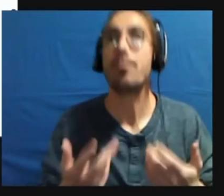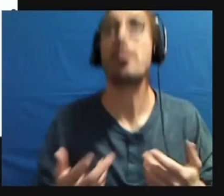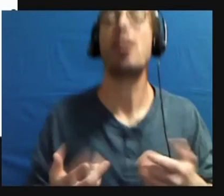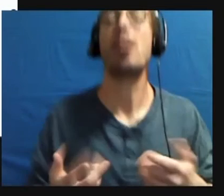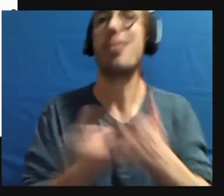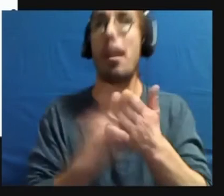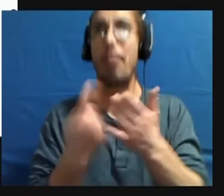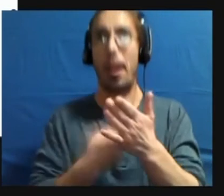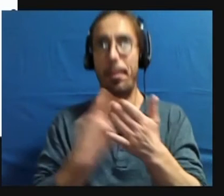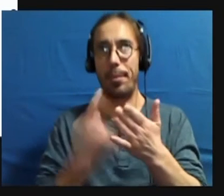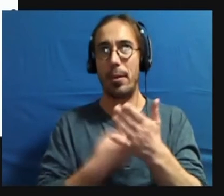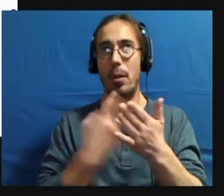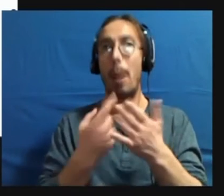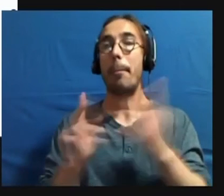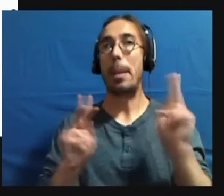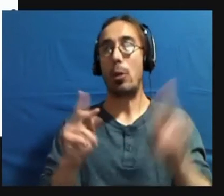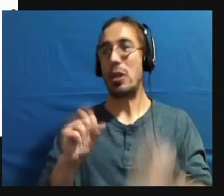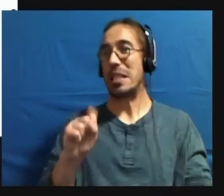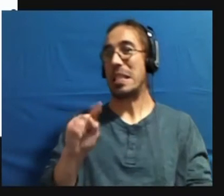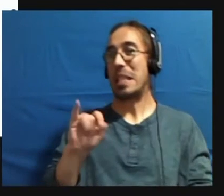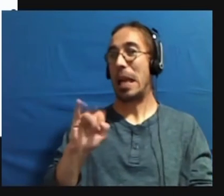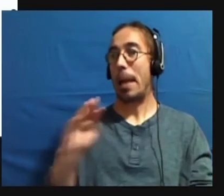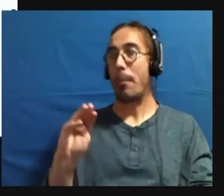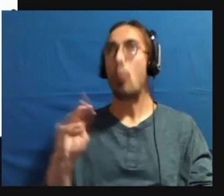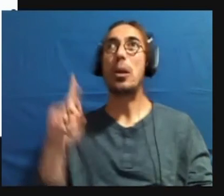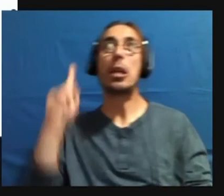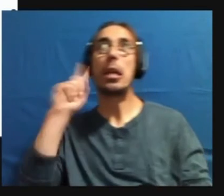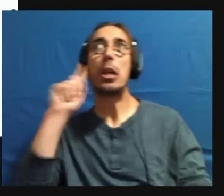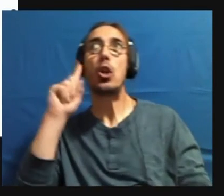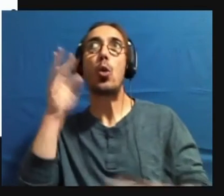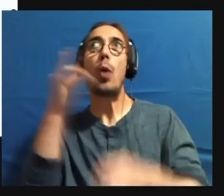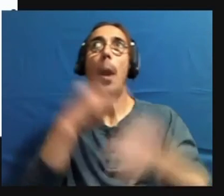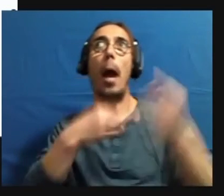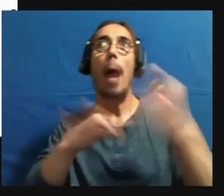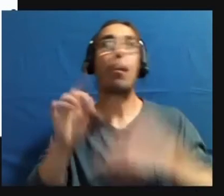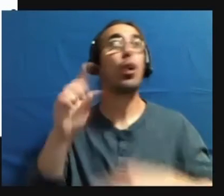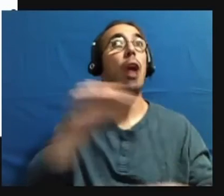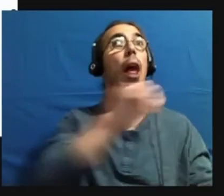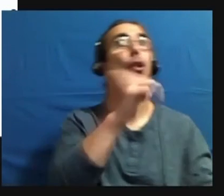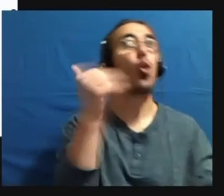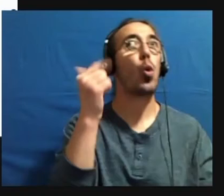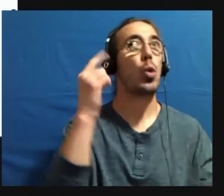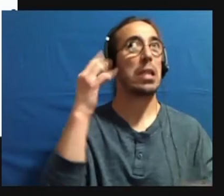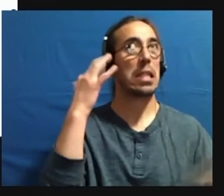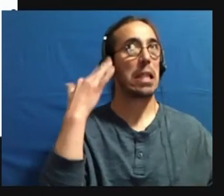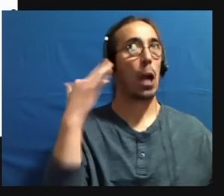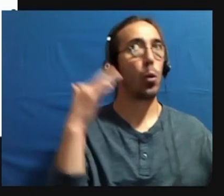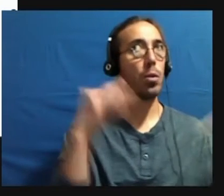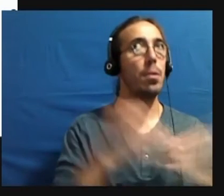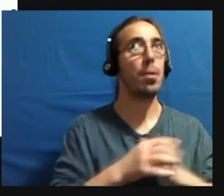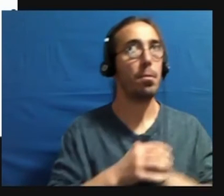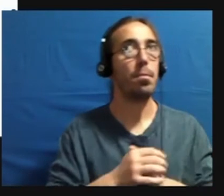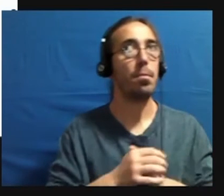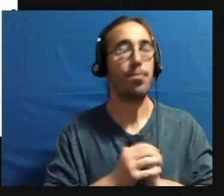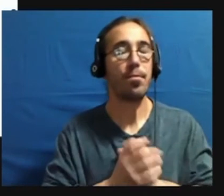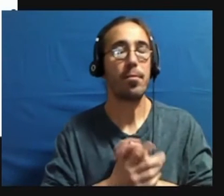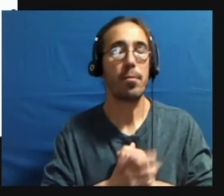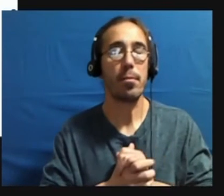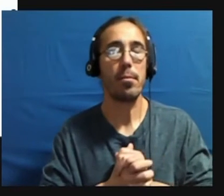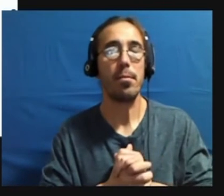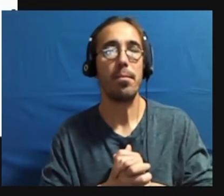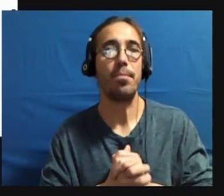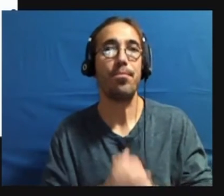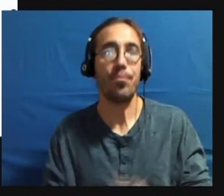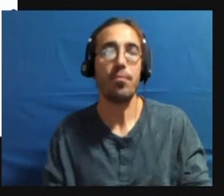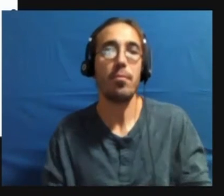we stim auditorily to replace an auditory sound. It's just redundant, but to replace a